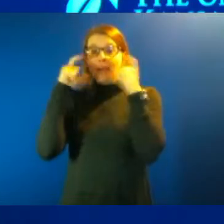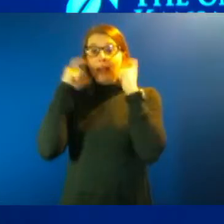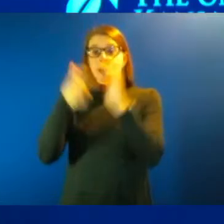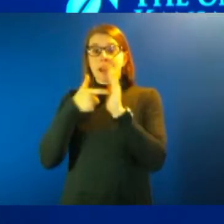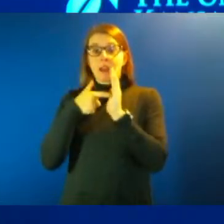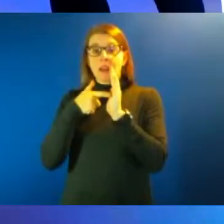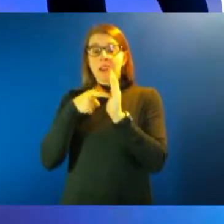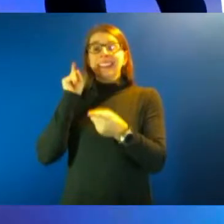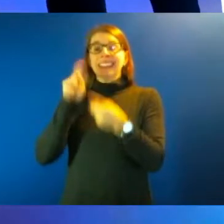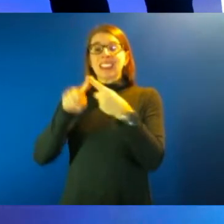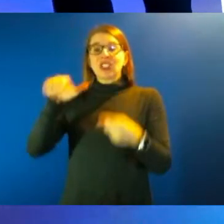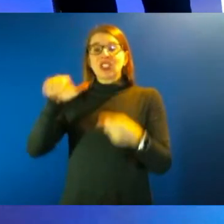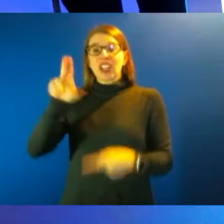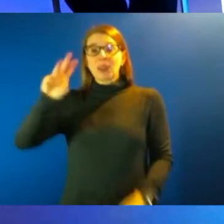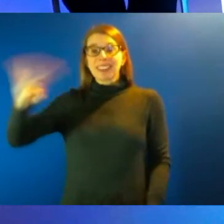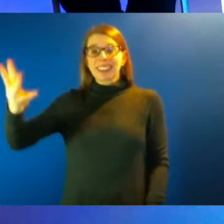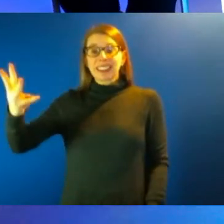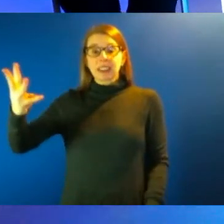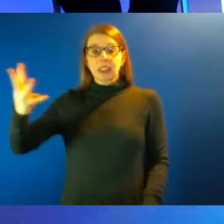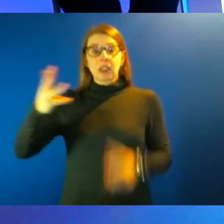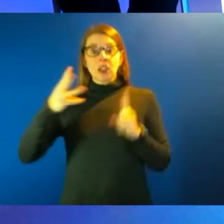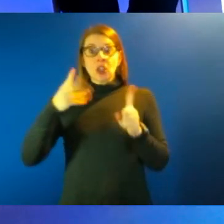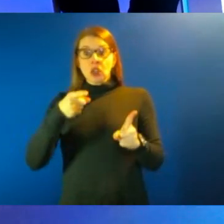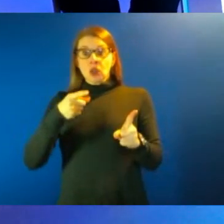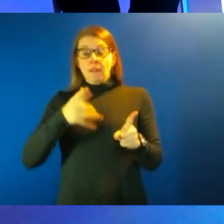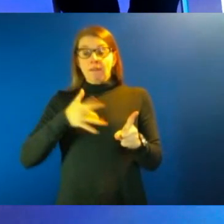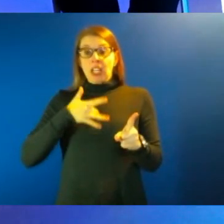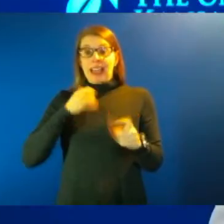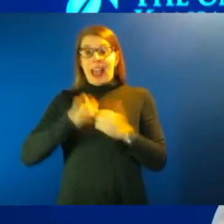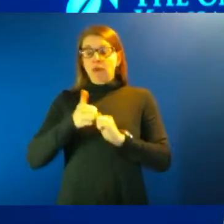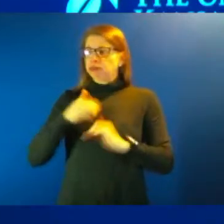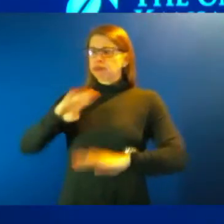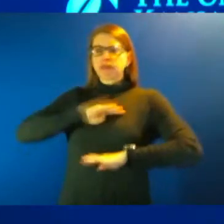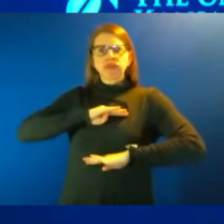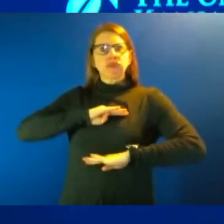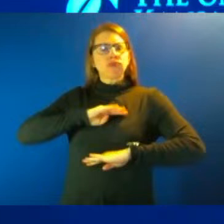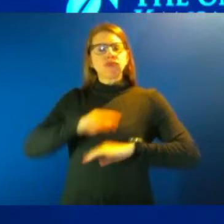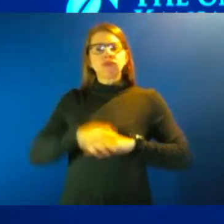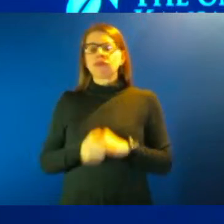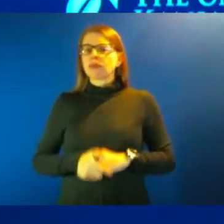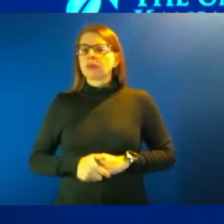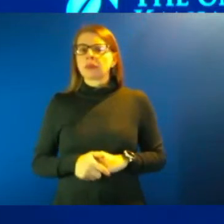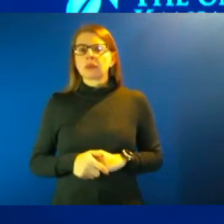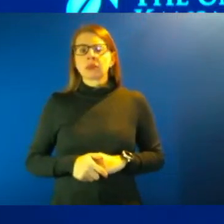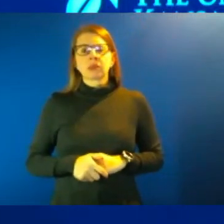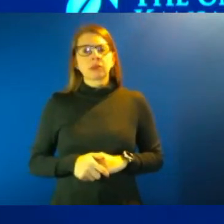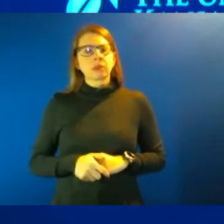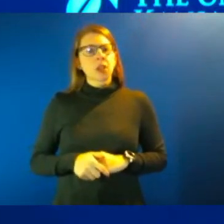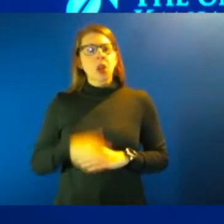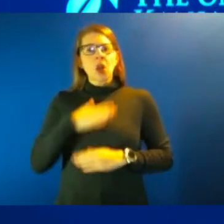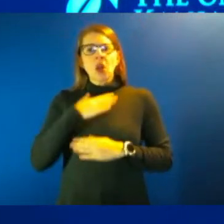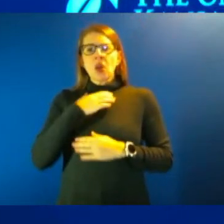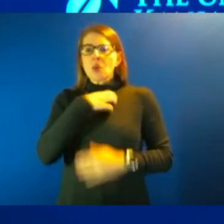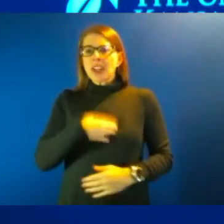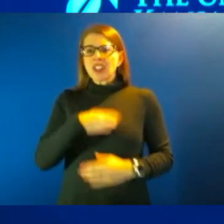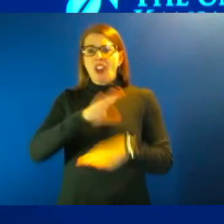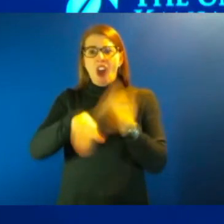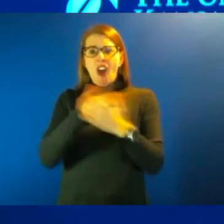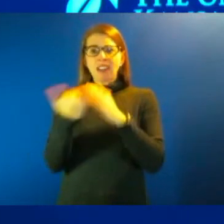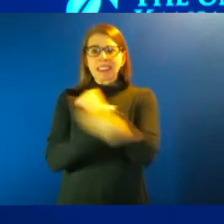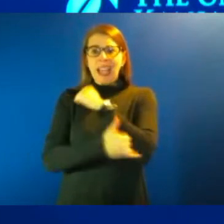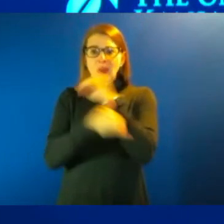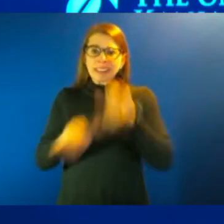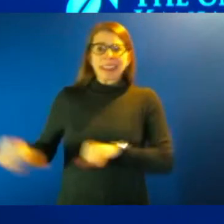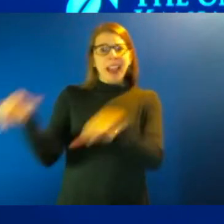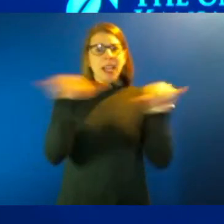I was just going to say, how happy does that make you? That makes me really good. The DOT did a great job, and we wish all the counties had done that. That's not what's going on around our